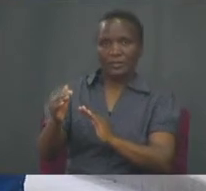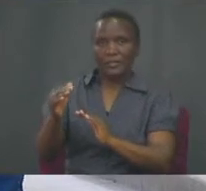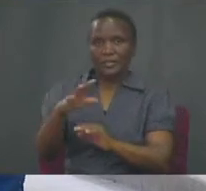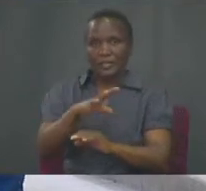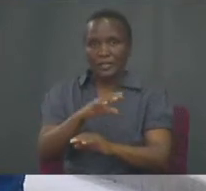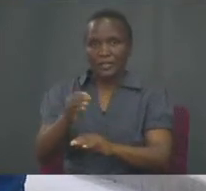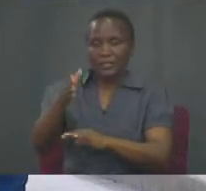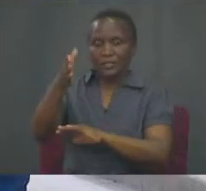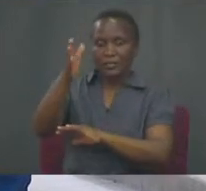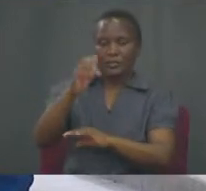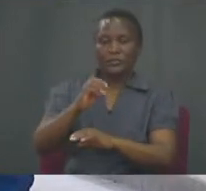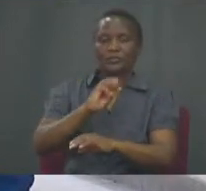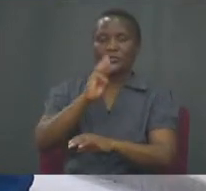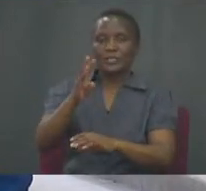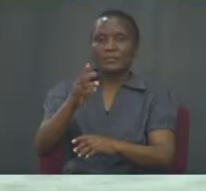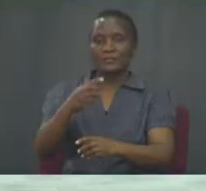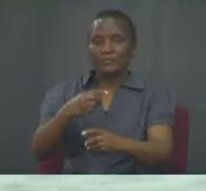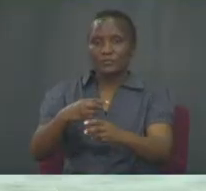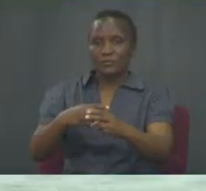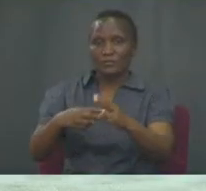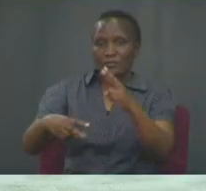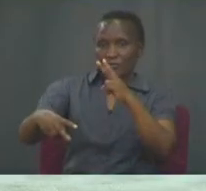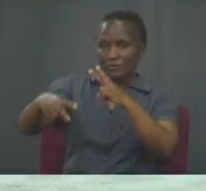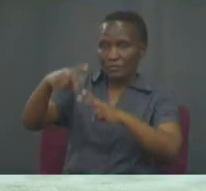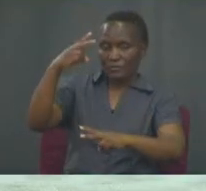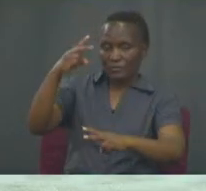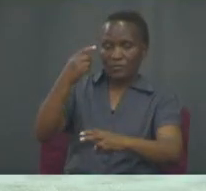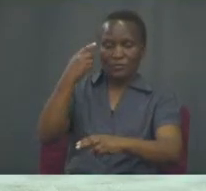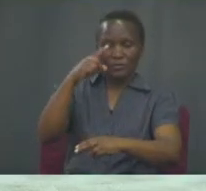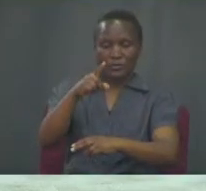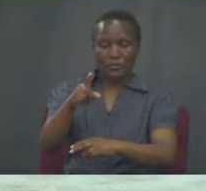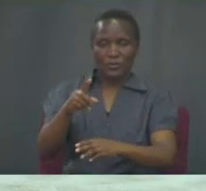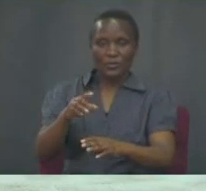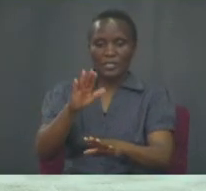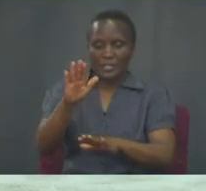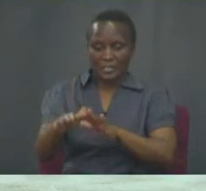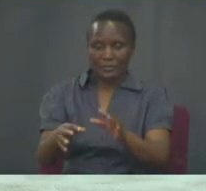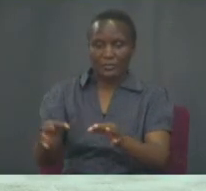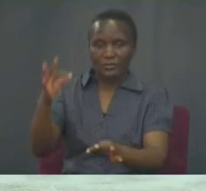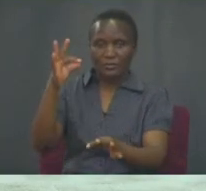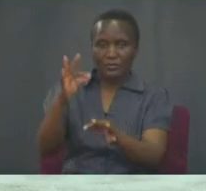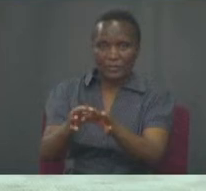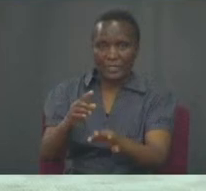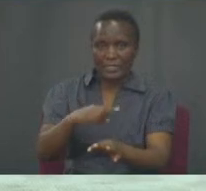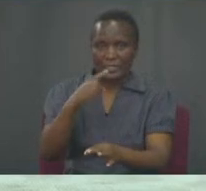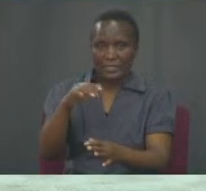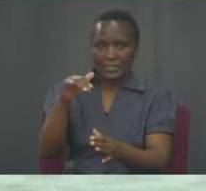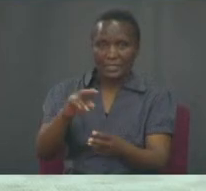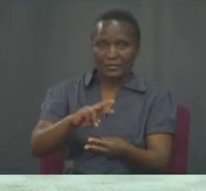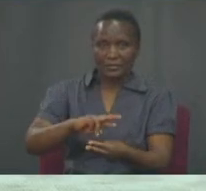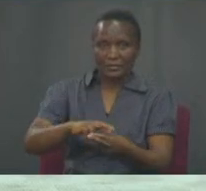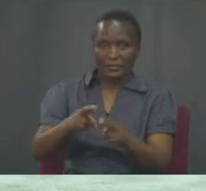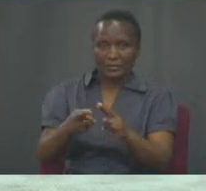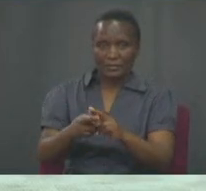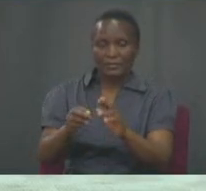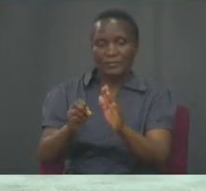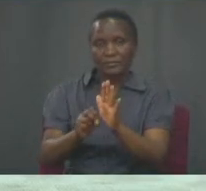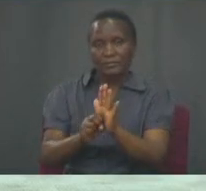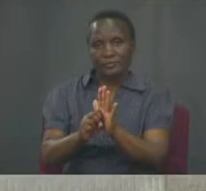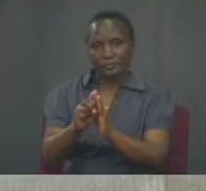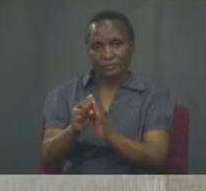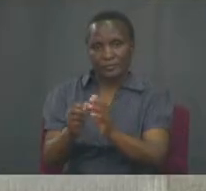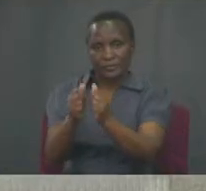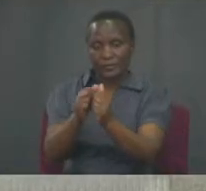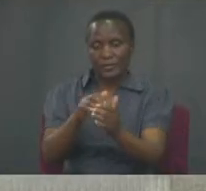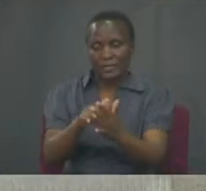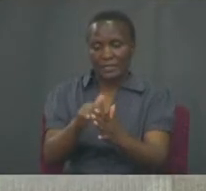Amen. Let me tell you your step of faith. Your step of faith is to terminate that relationship, young lady, with that young man who does not know the Lord.